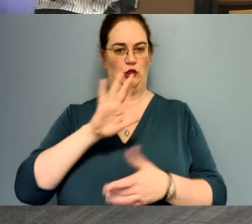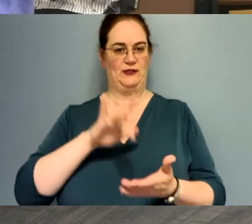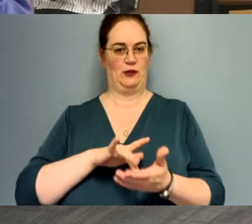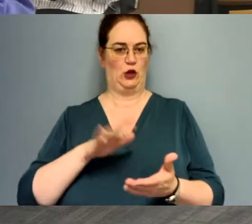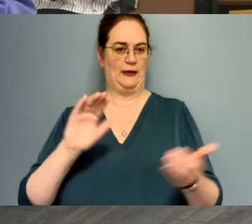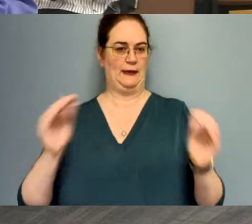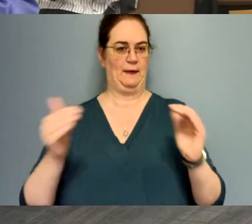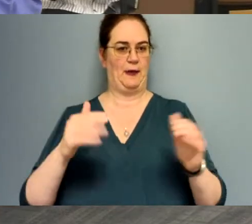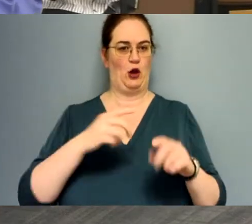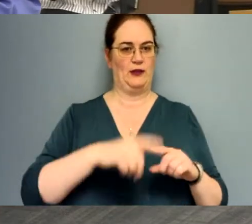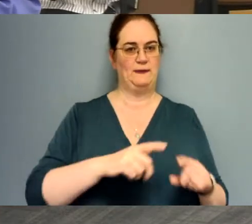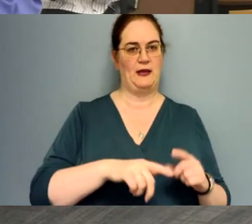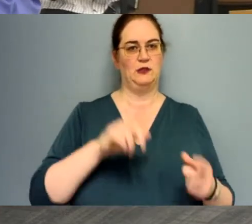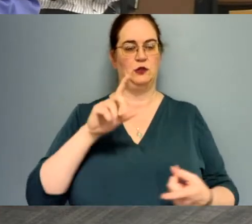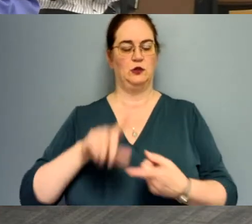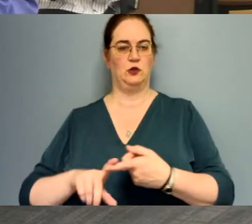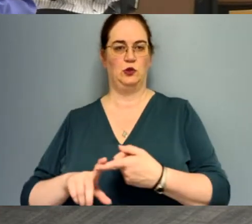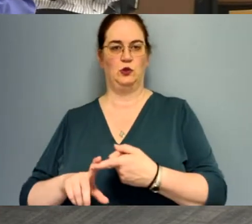expenses to